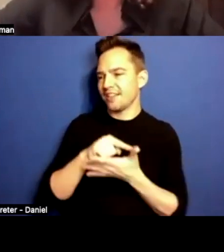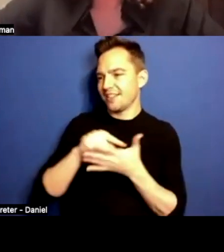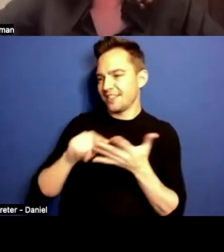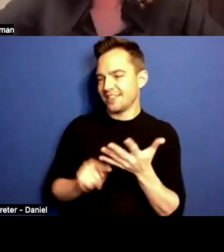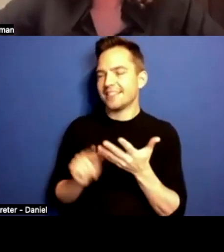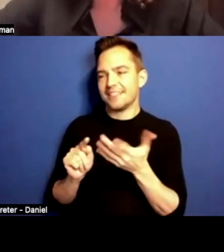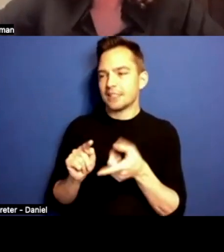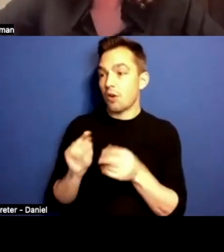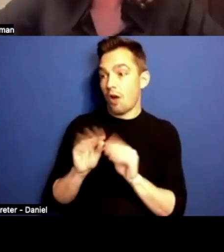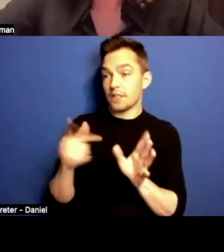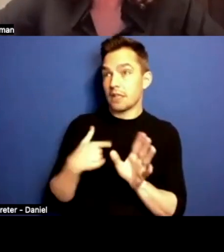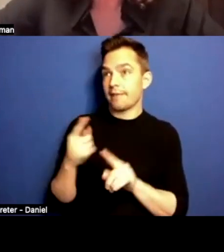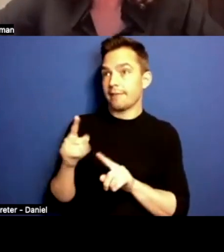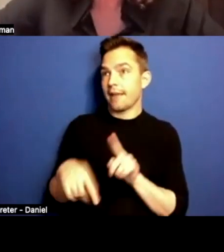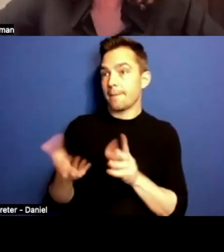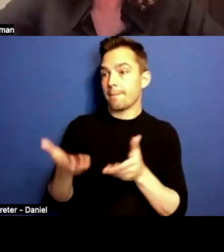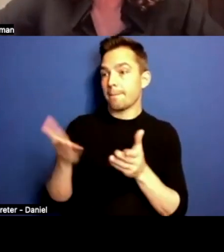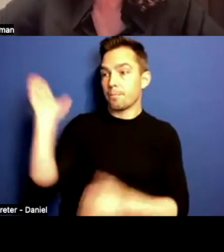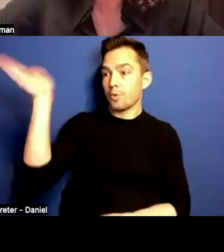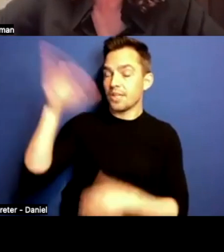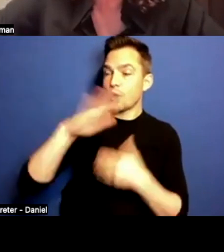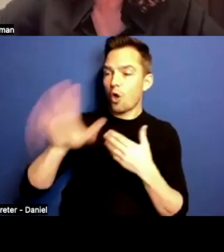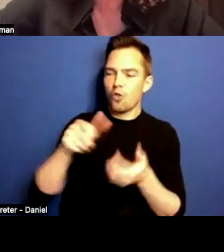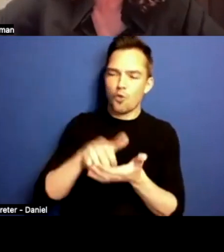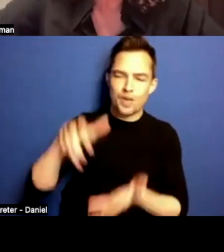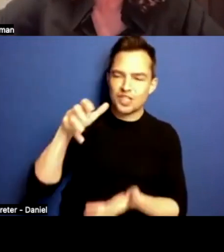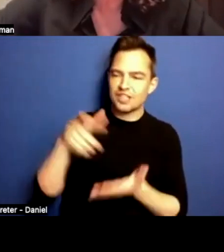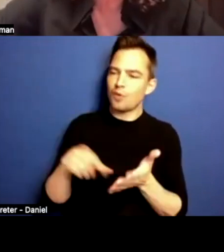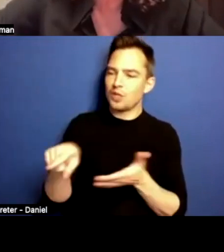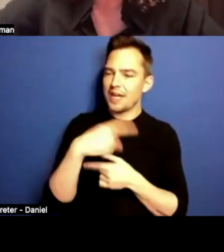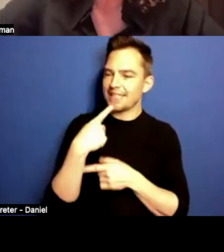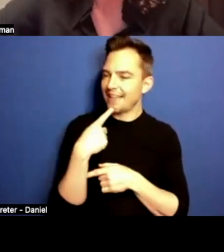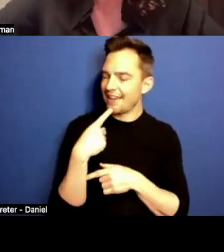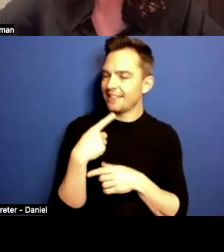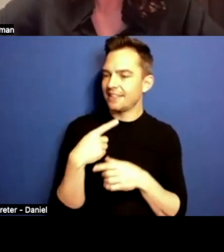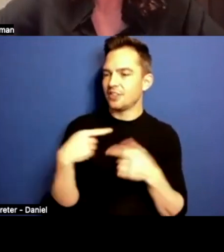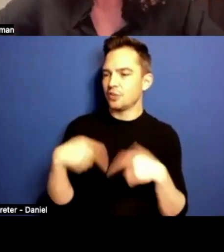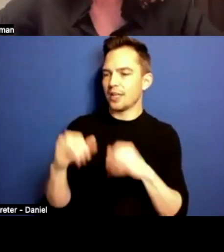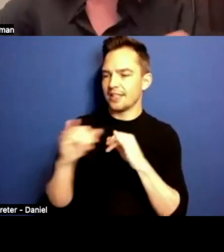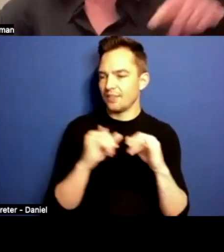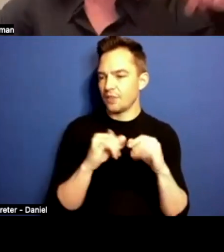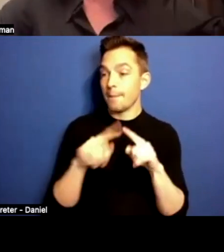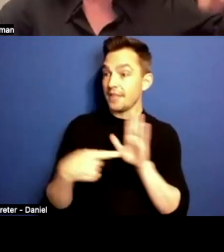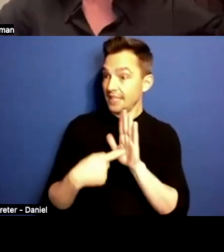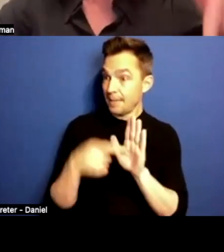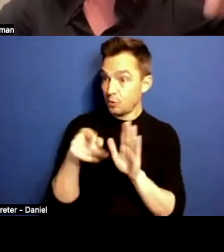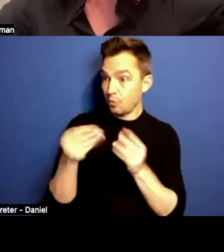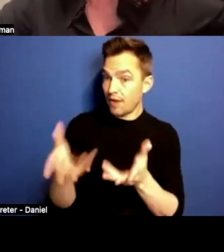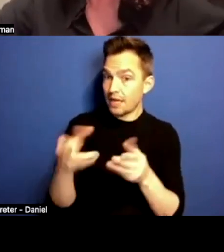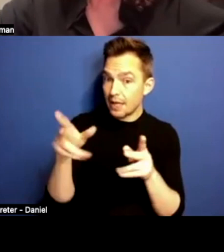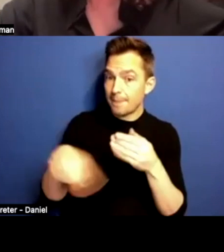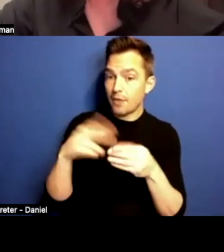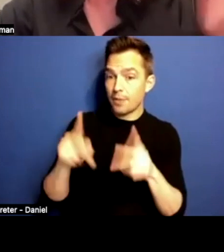obviously I couldn't present all of the richness of what was said in these interviews, but the example you gave about the person who